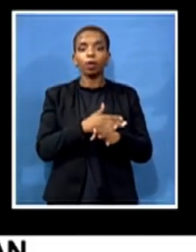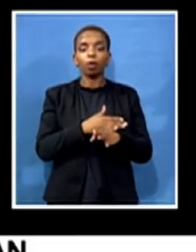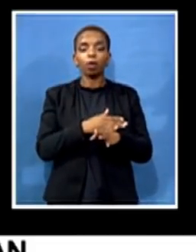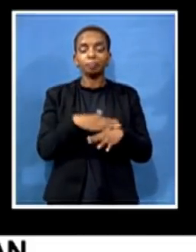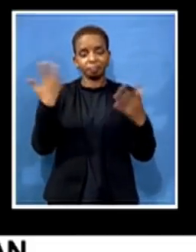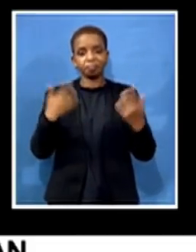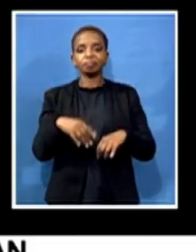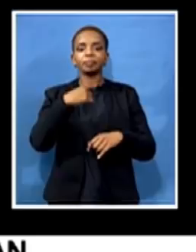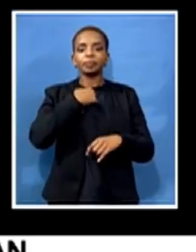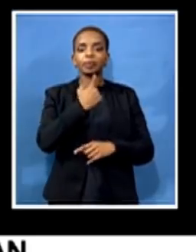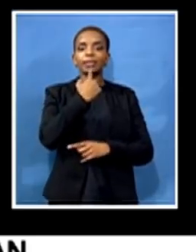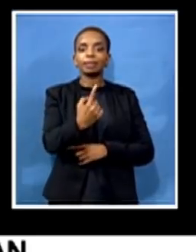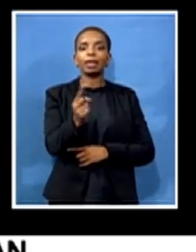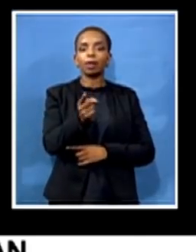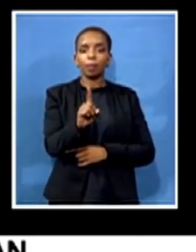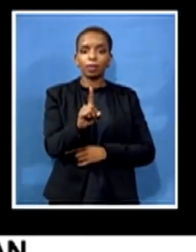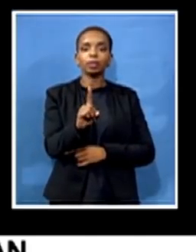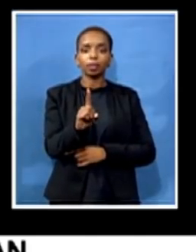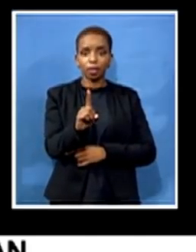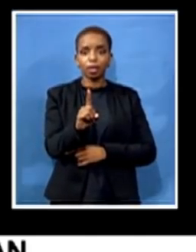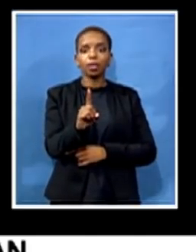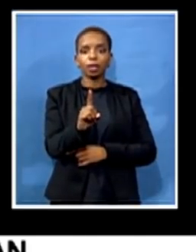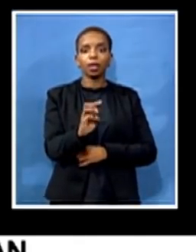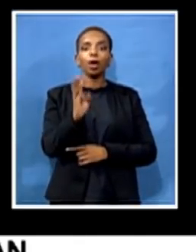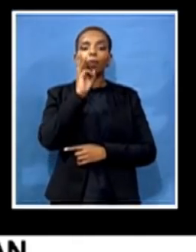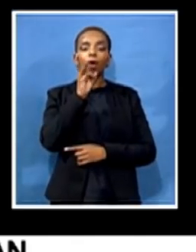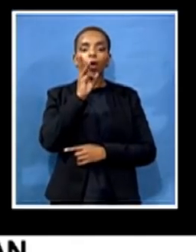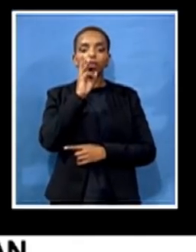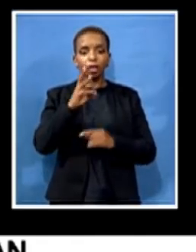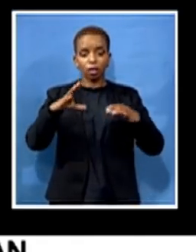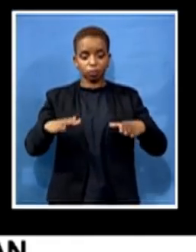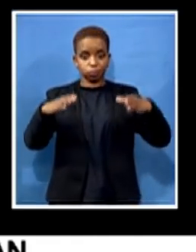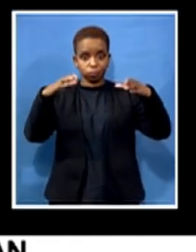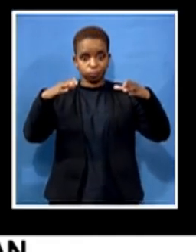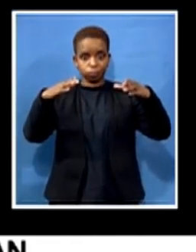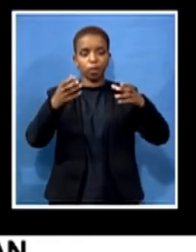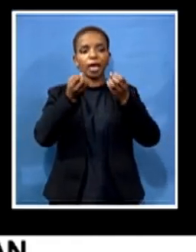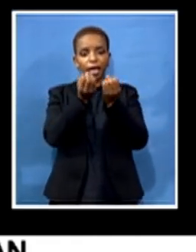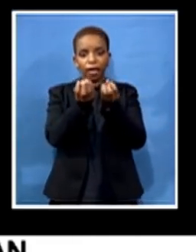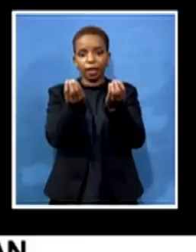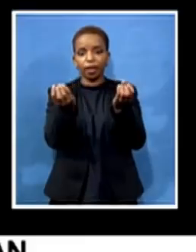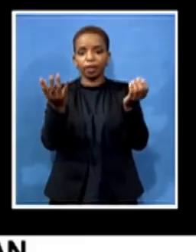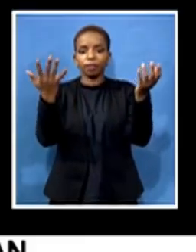water tankers that have been supplied and the JoJo tanks, is